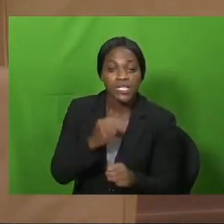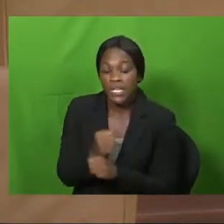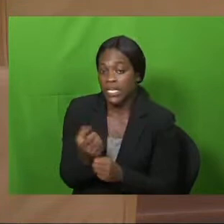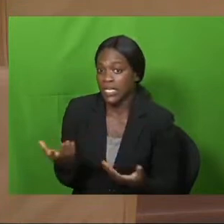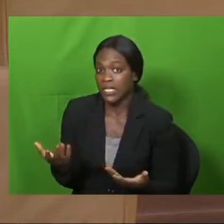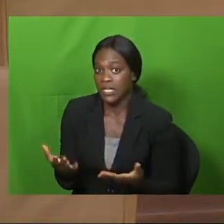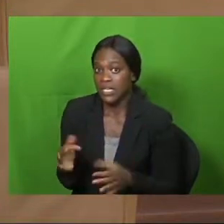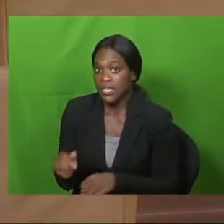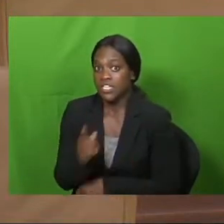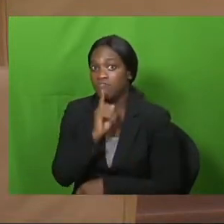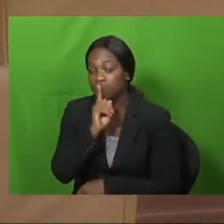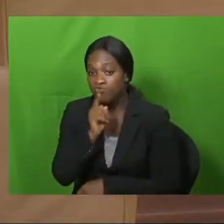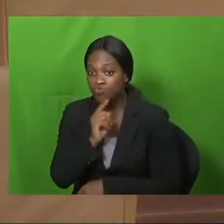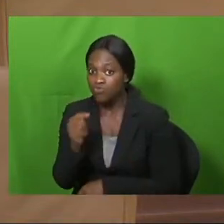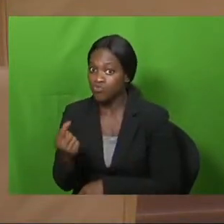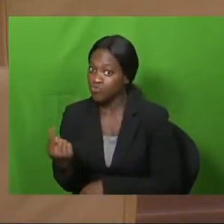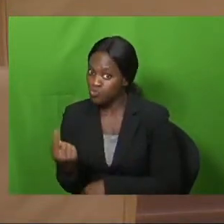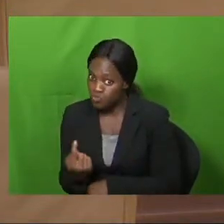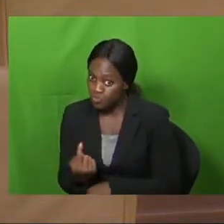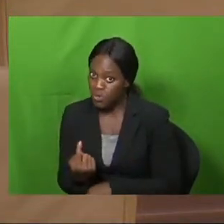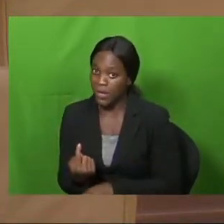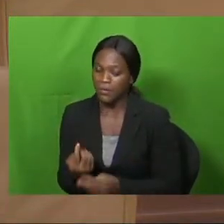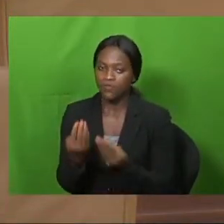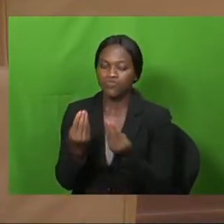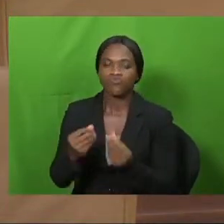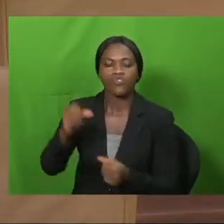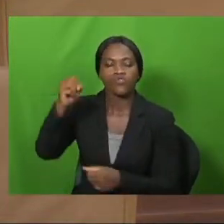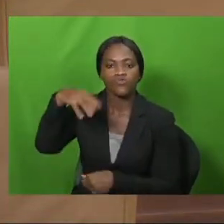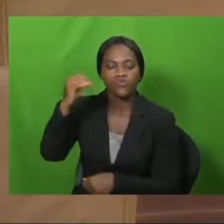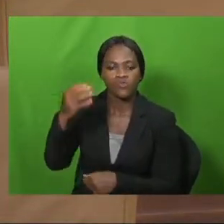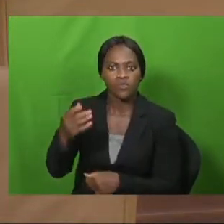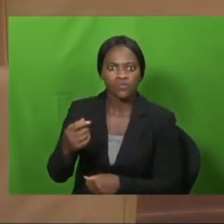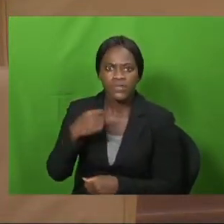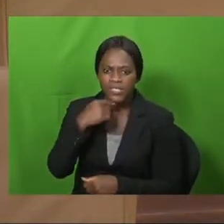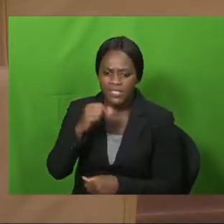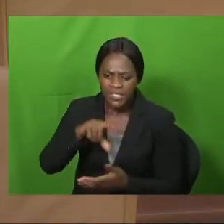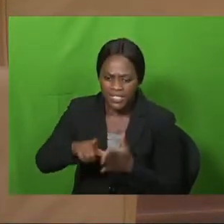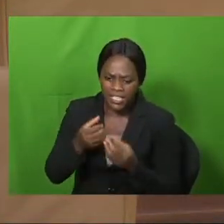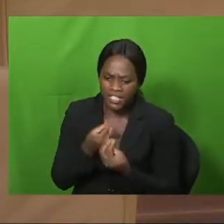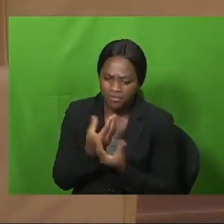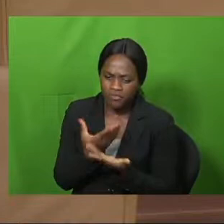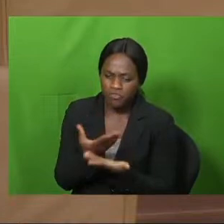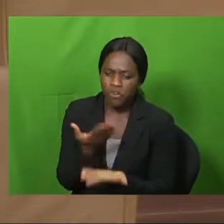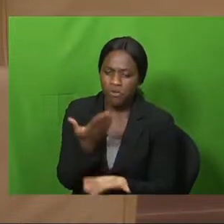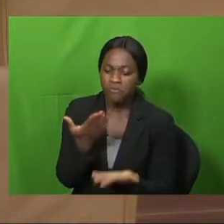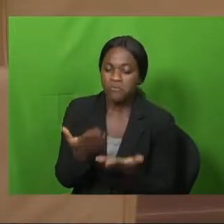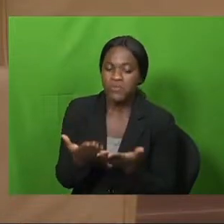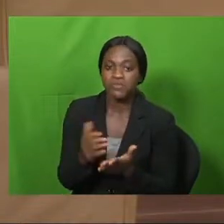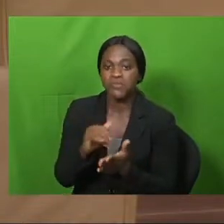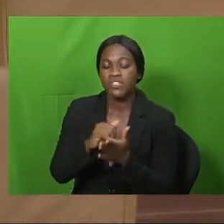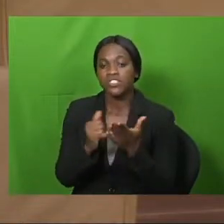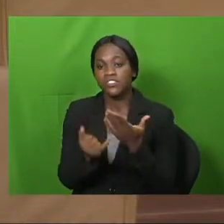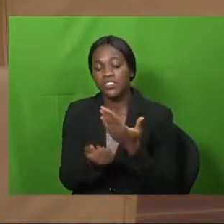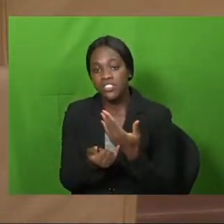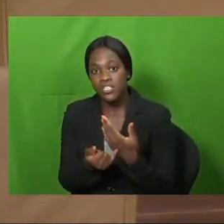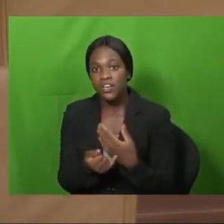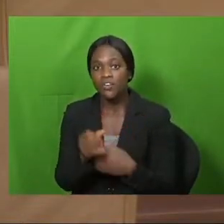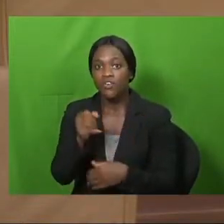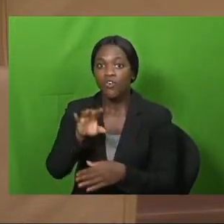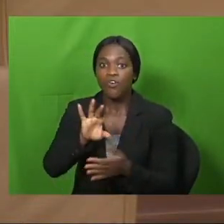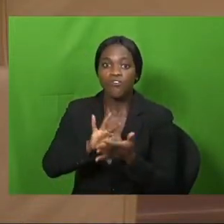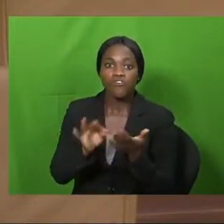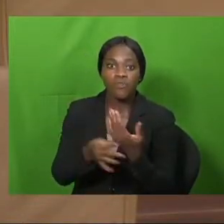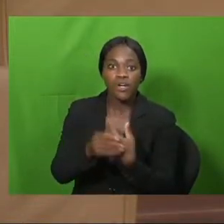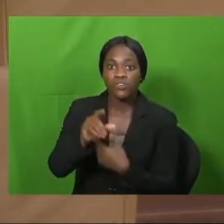indeed inherited Dumso, you must tell us that by January or February 2018 or 2017, you